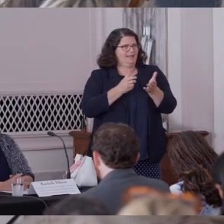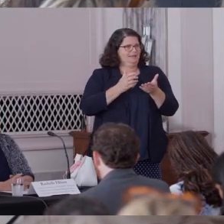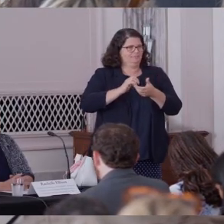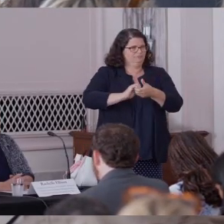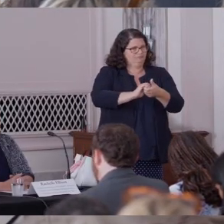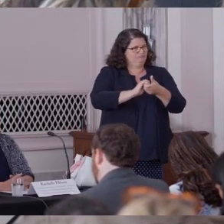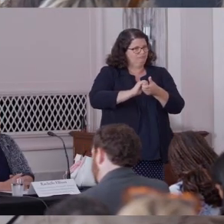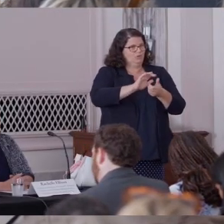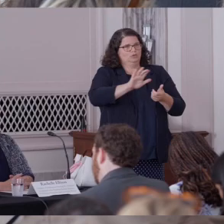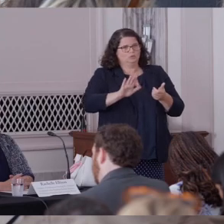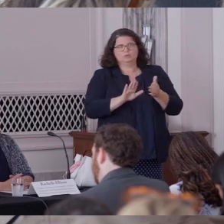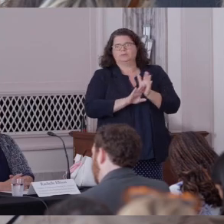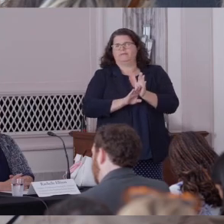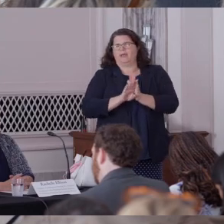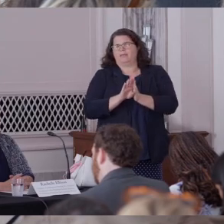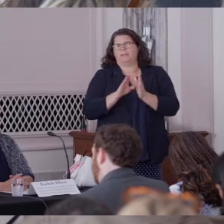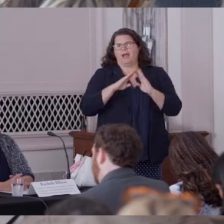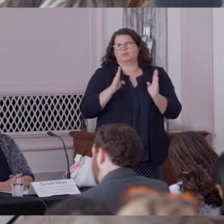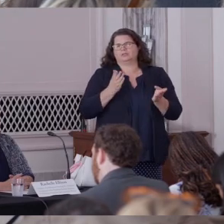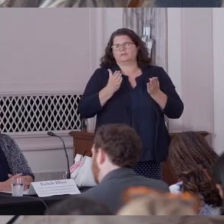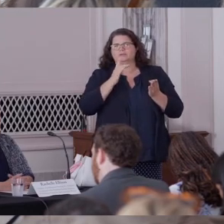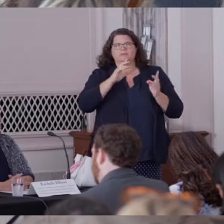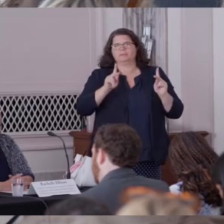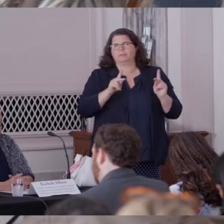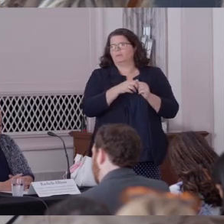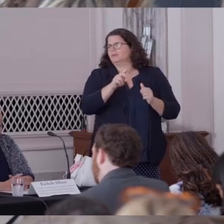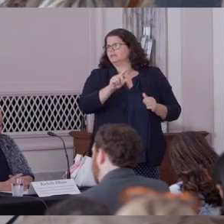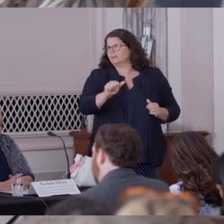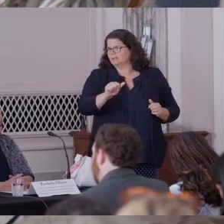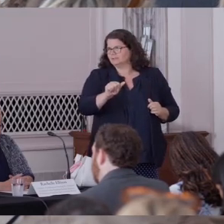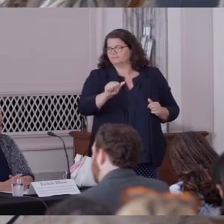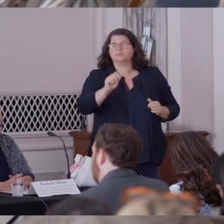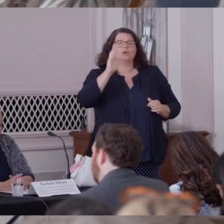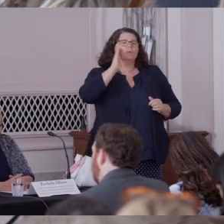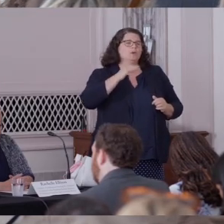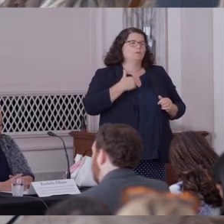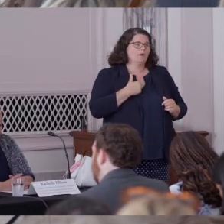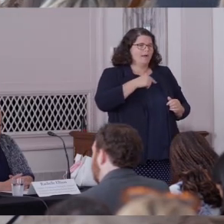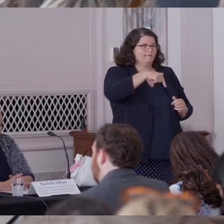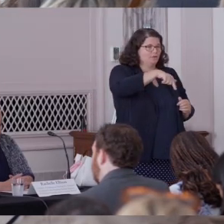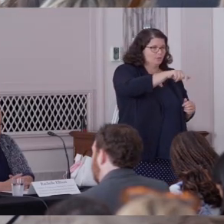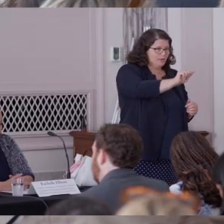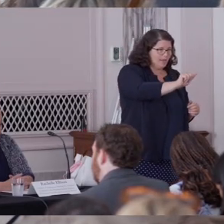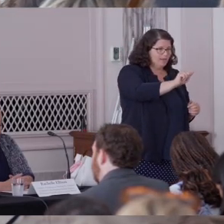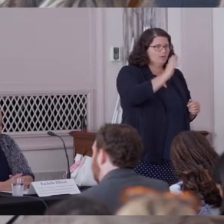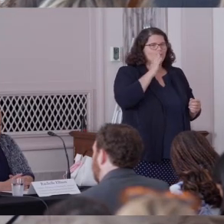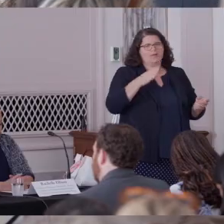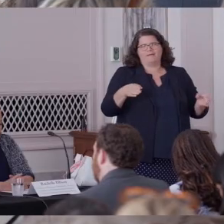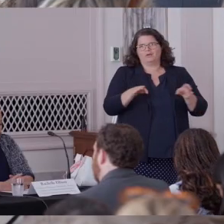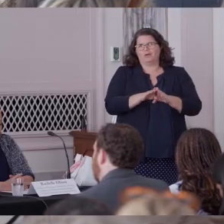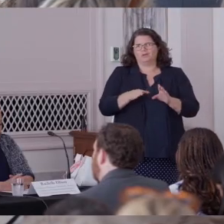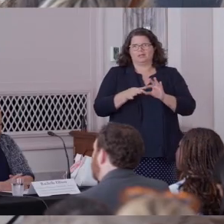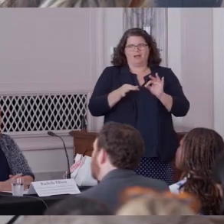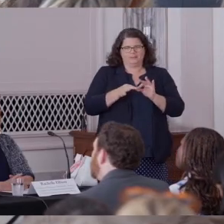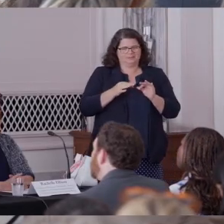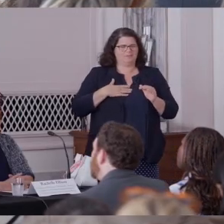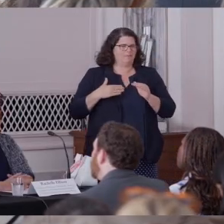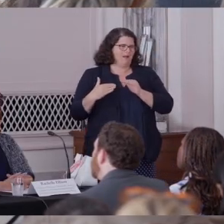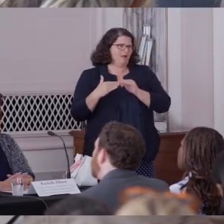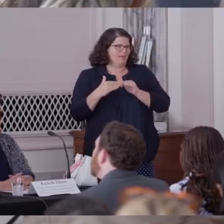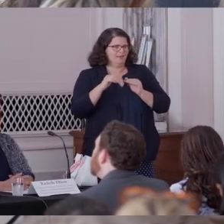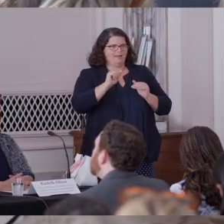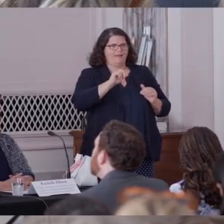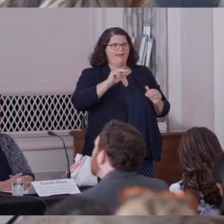for people with disabilities. We will have Q&A and then closing remarks by my colleague Ann Raish. But before we start the